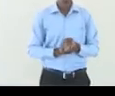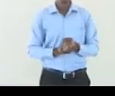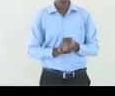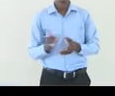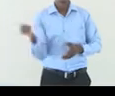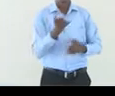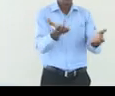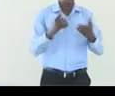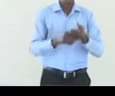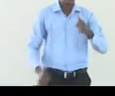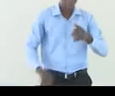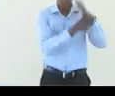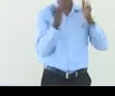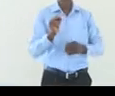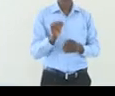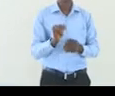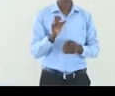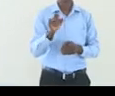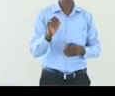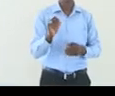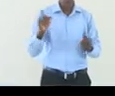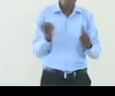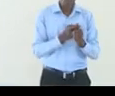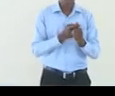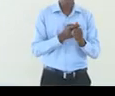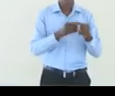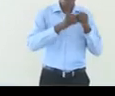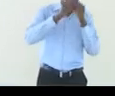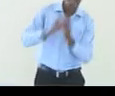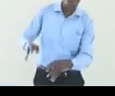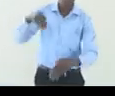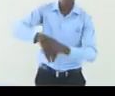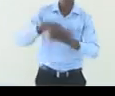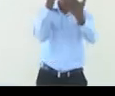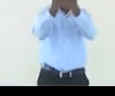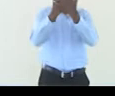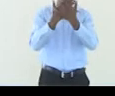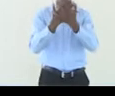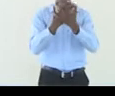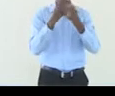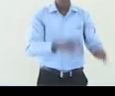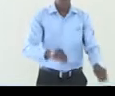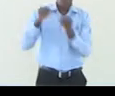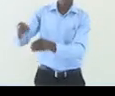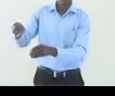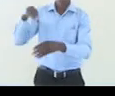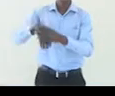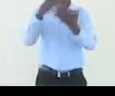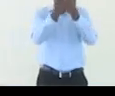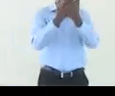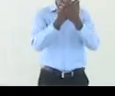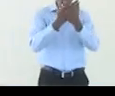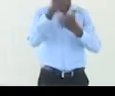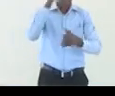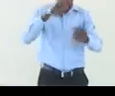were determined to get rid of him. So, first of all, they threw him into prison. As they put him in Kuje prison, the